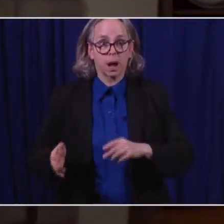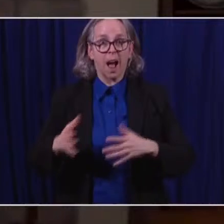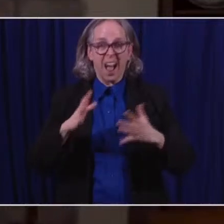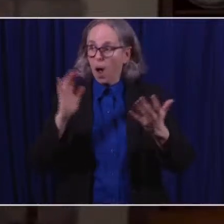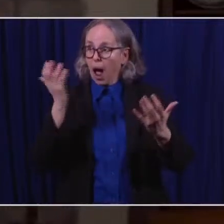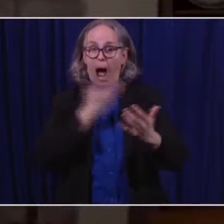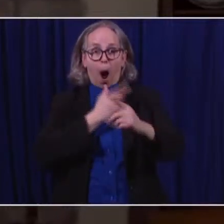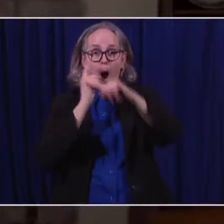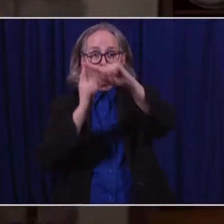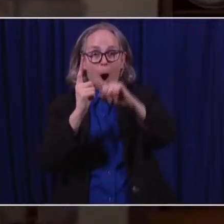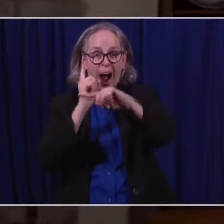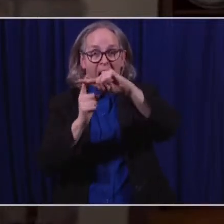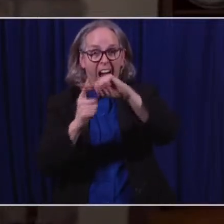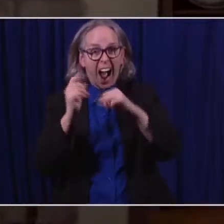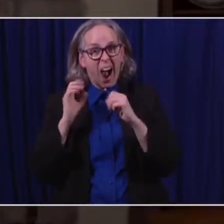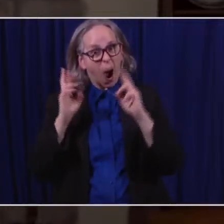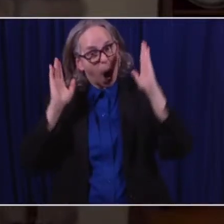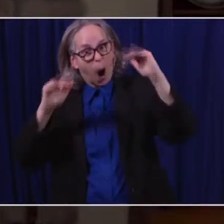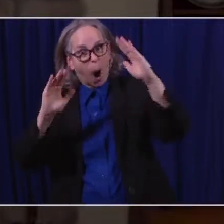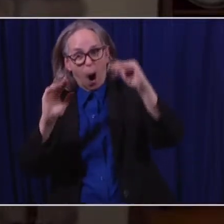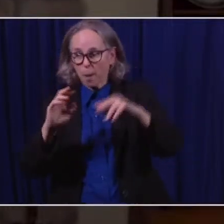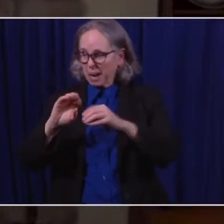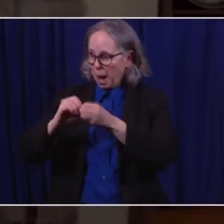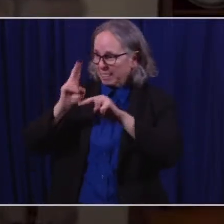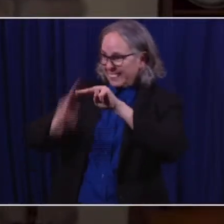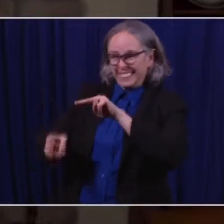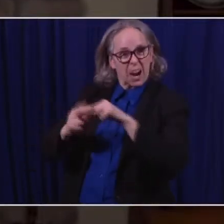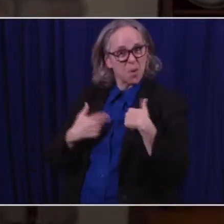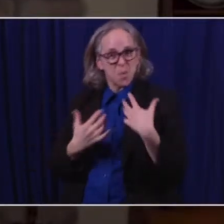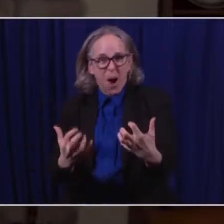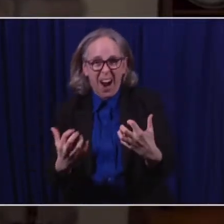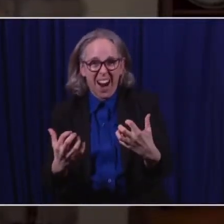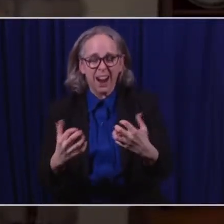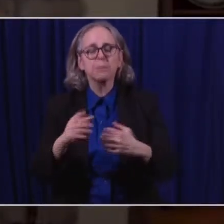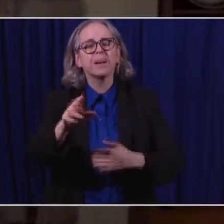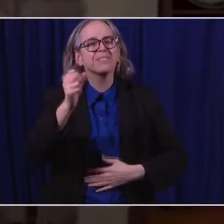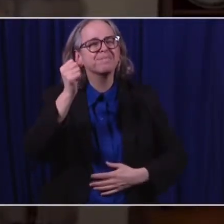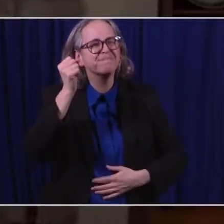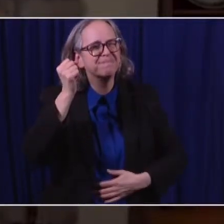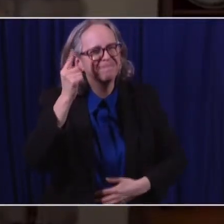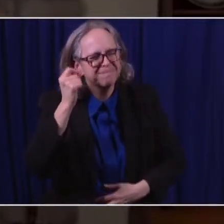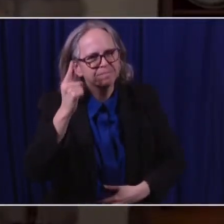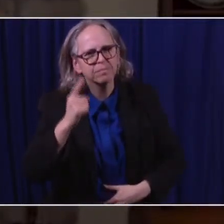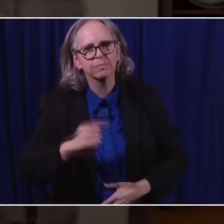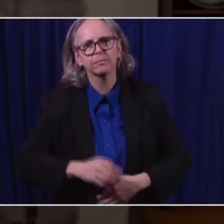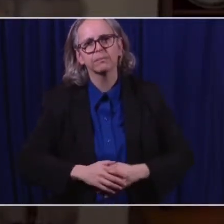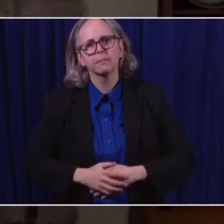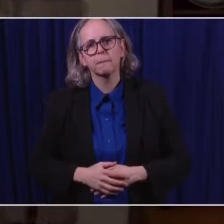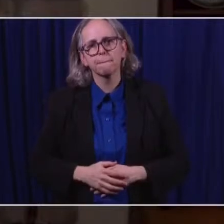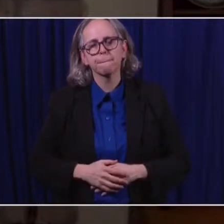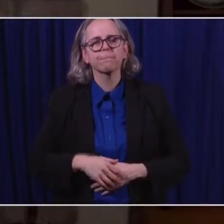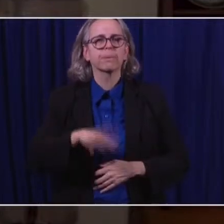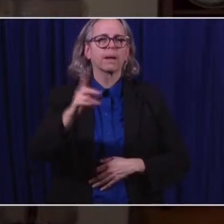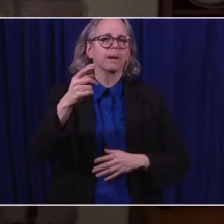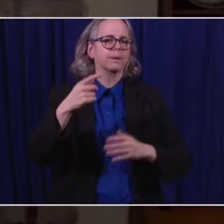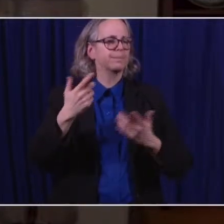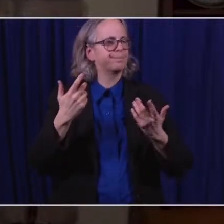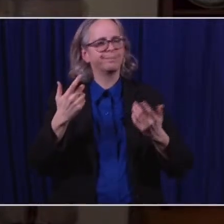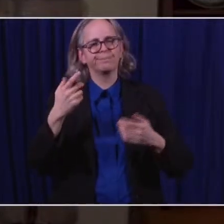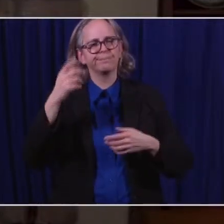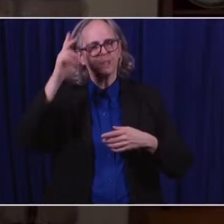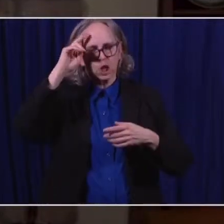to keep going down. So look at it this way. You're going to take a snapshot of it, basically on